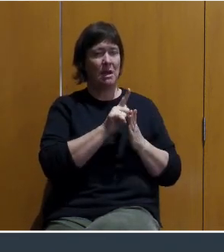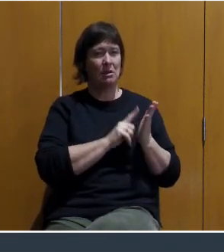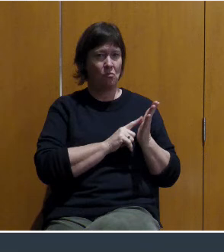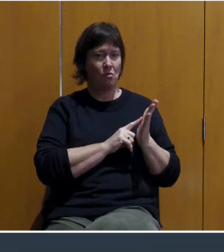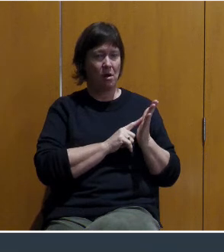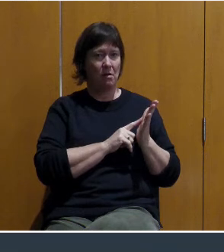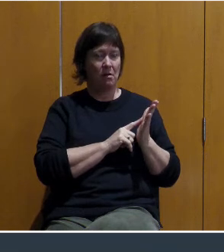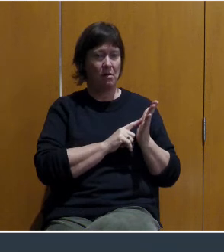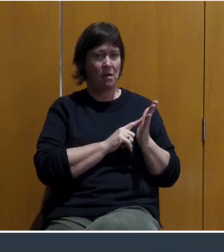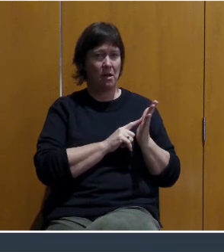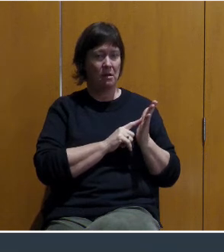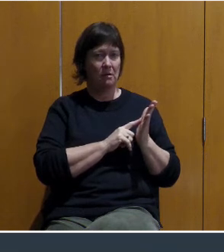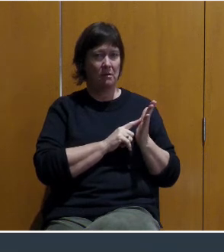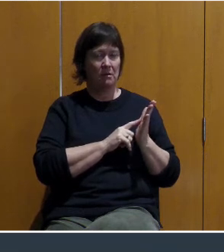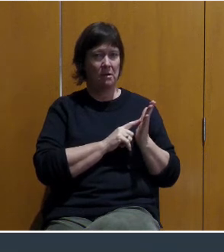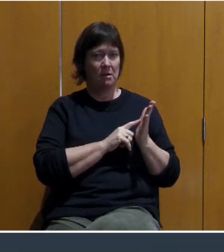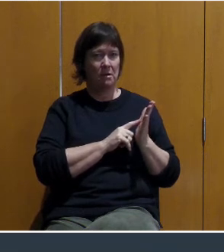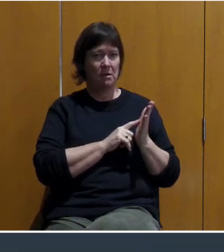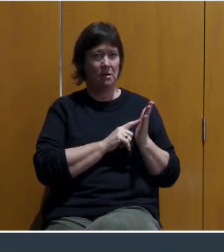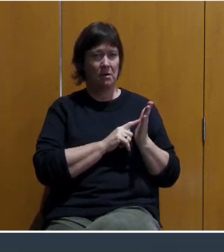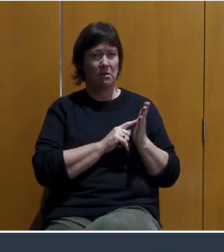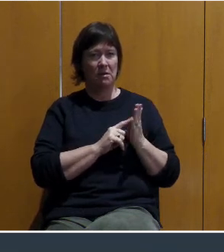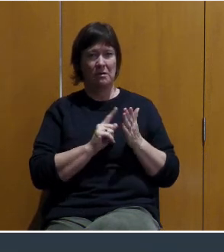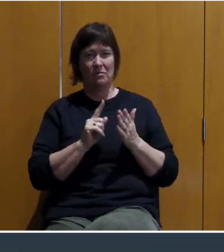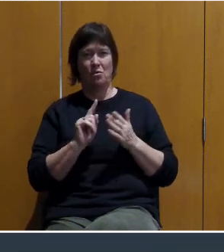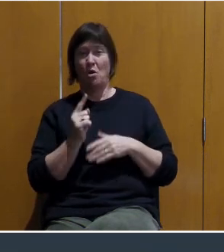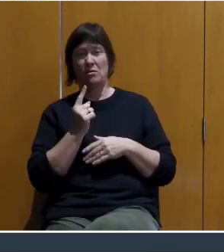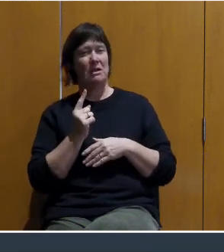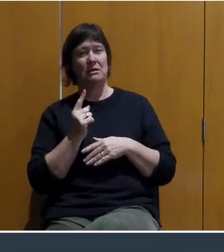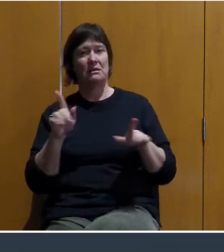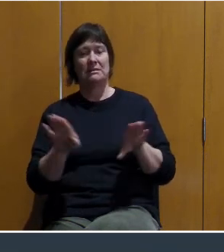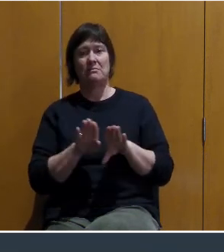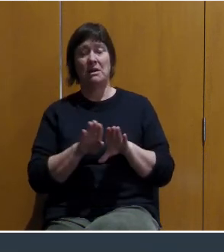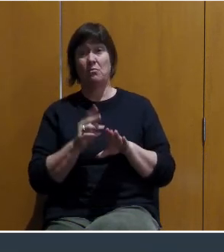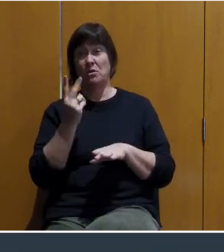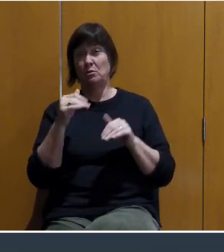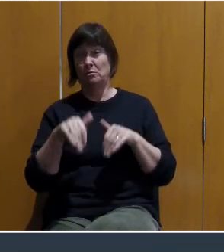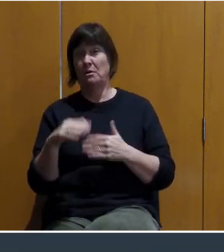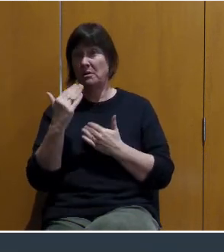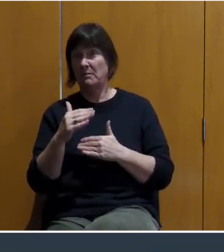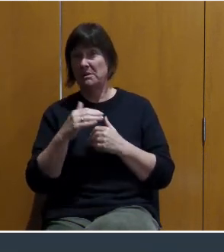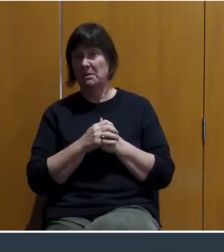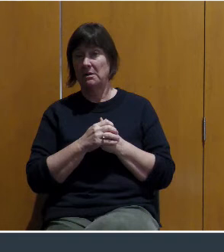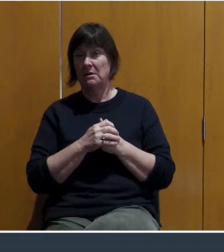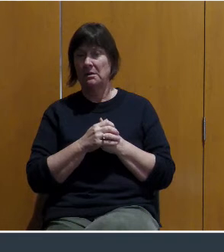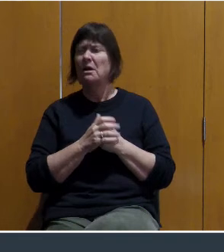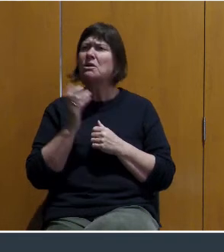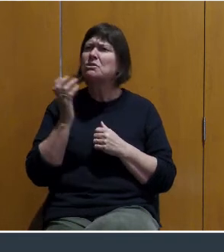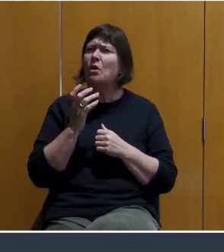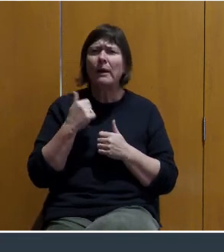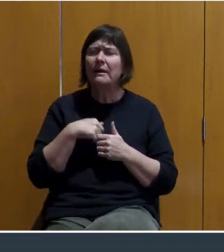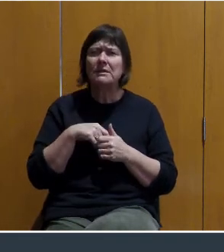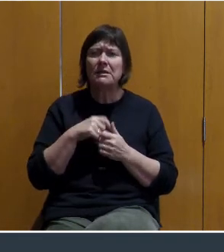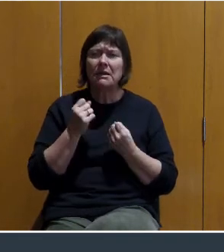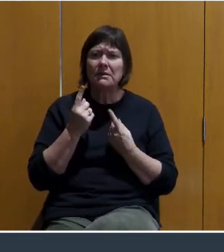this one aspect about the maximum of 2 dogs? Sorry, I didn't quite